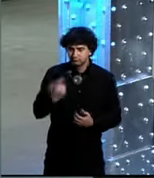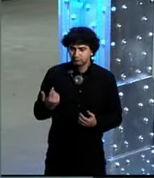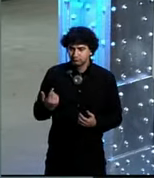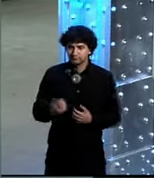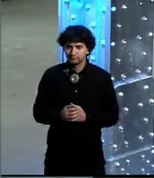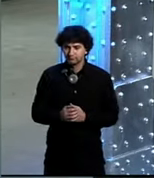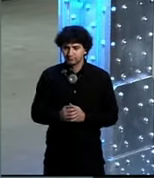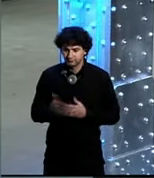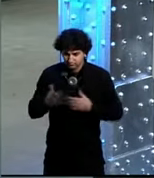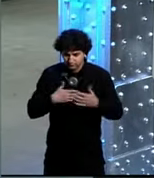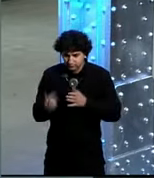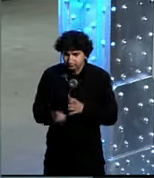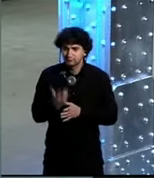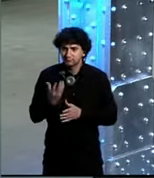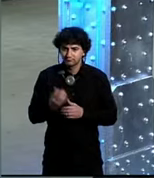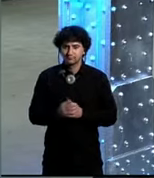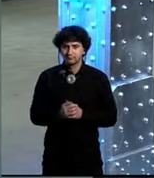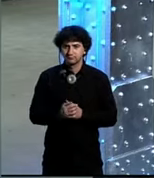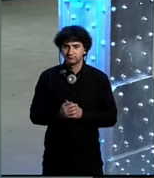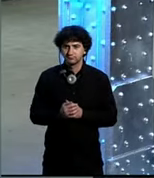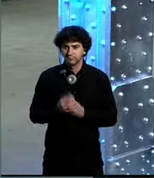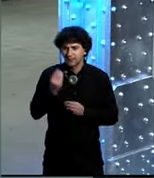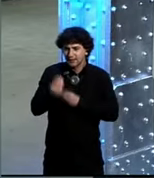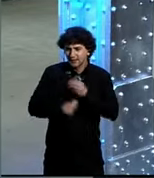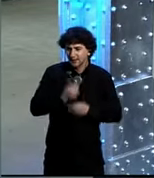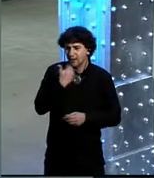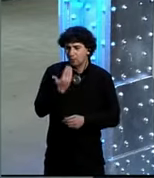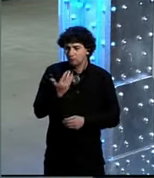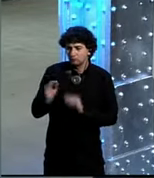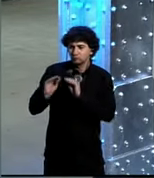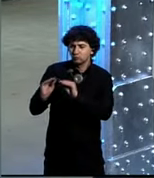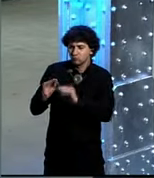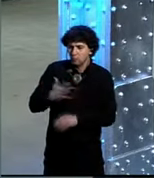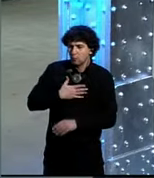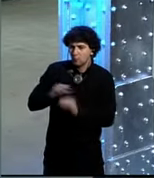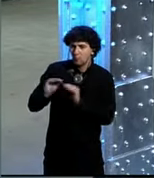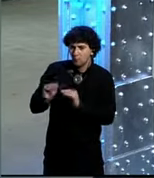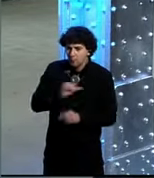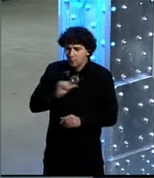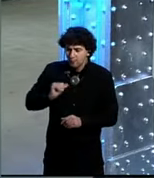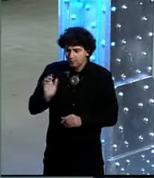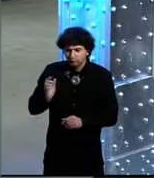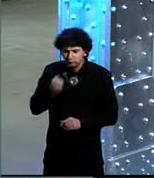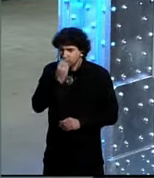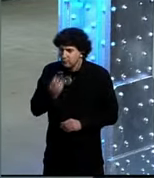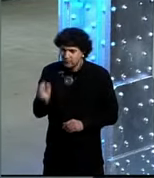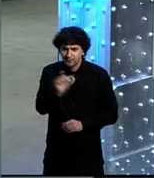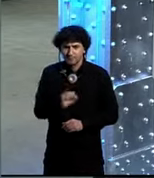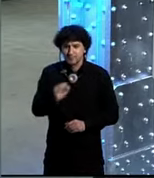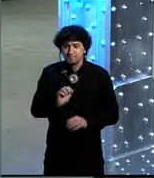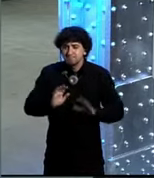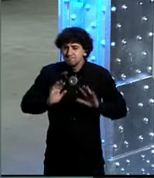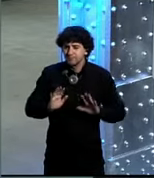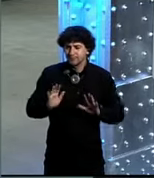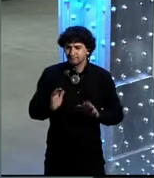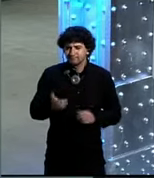away with it and done something of their own with it, that's great, that's brilliant. But it's less about being a traffic